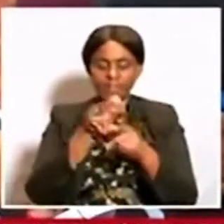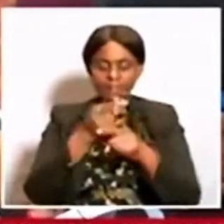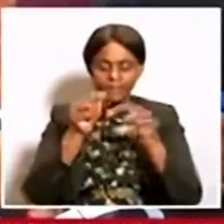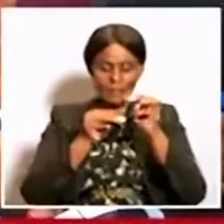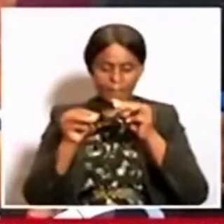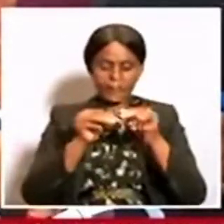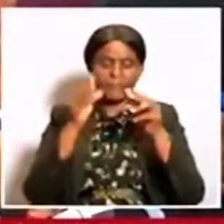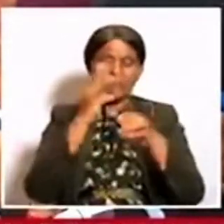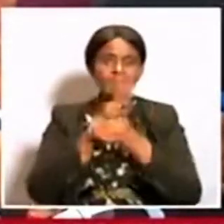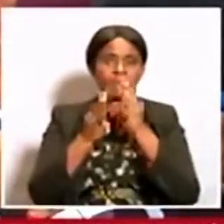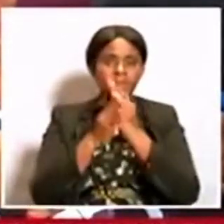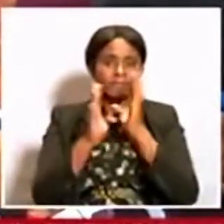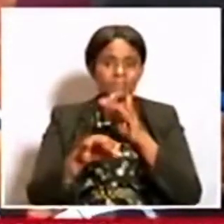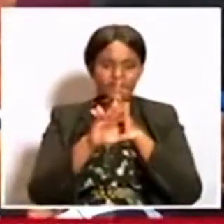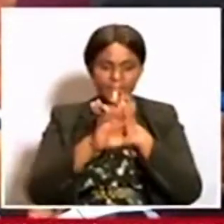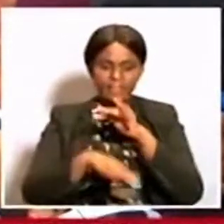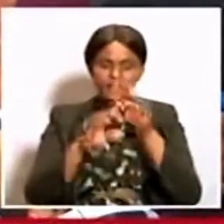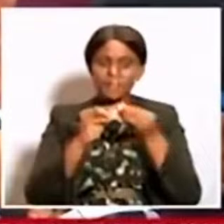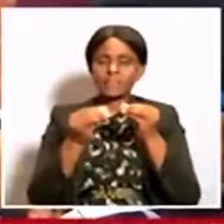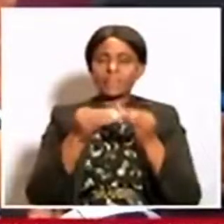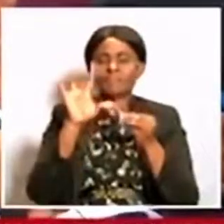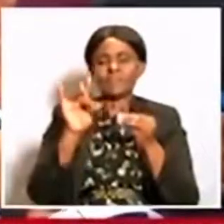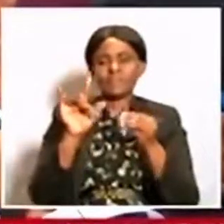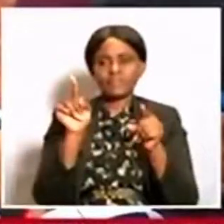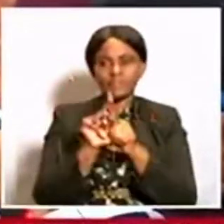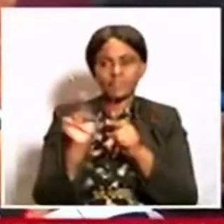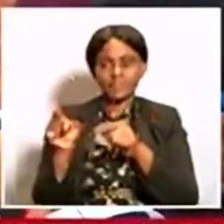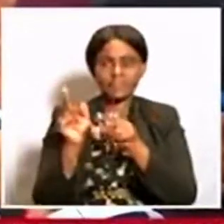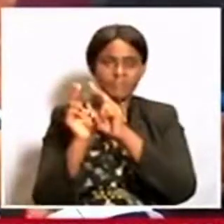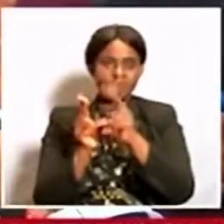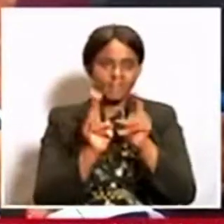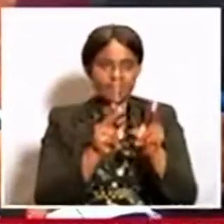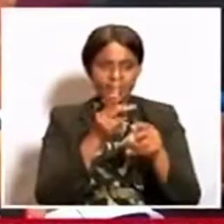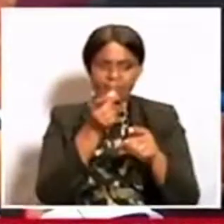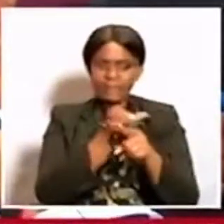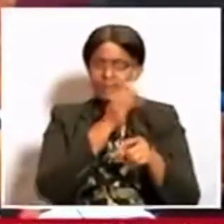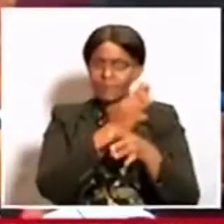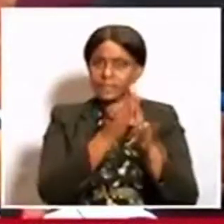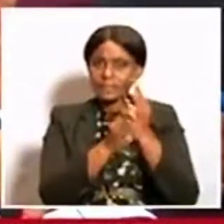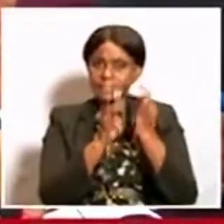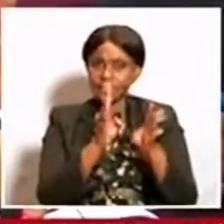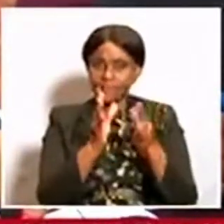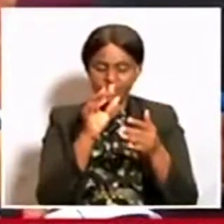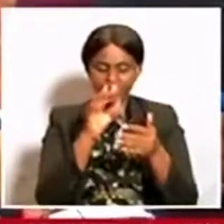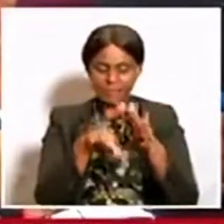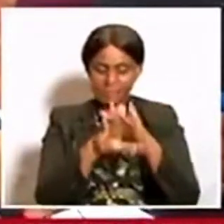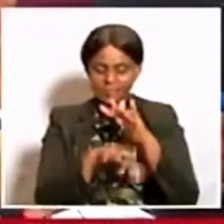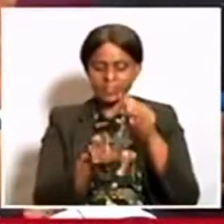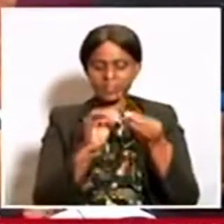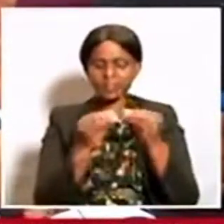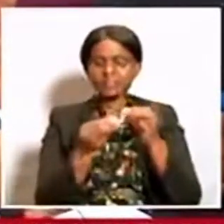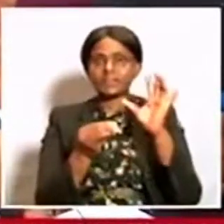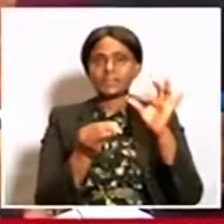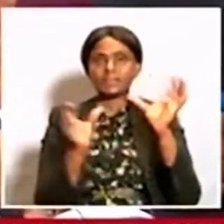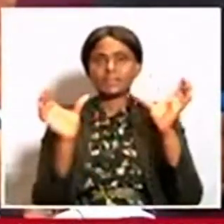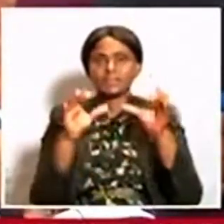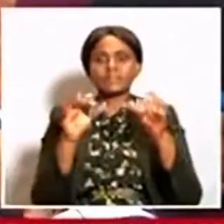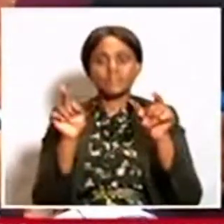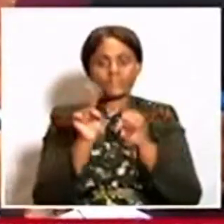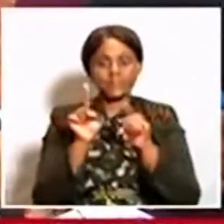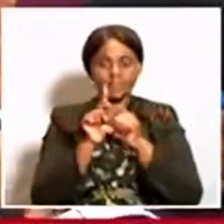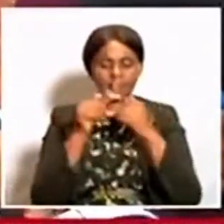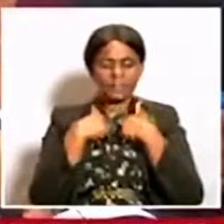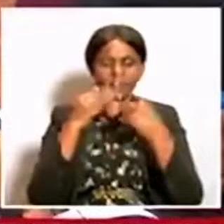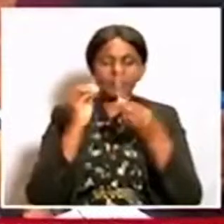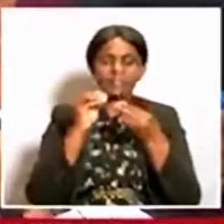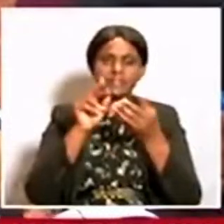contractor under Appendix 8 and the response by the contractor under Appendix 9. The council has also further reported